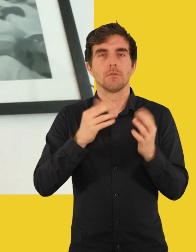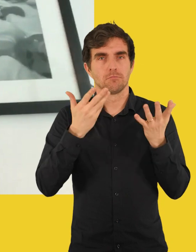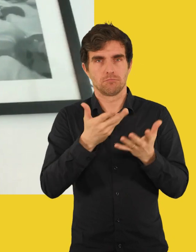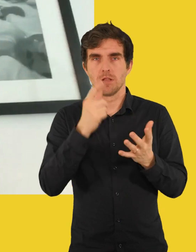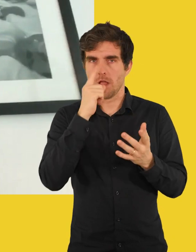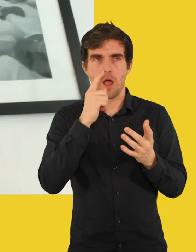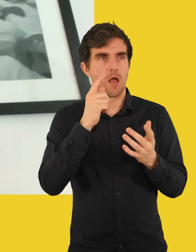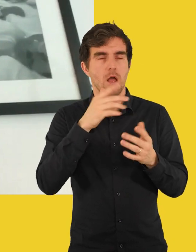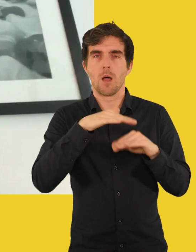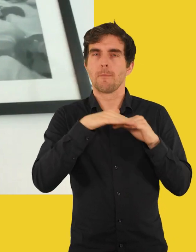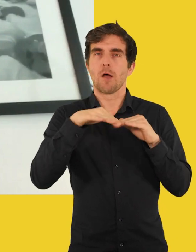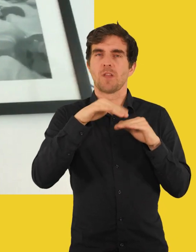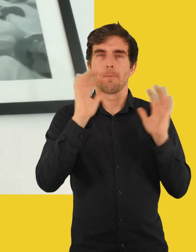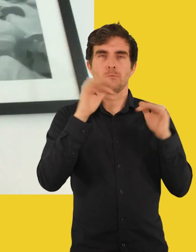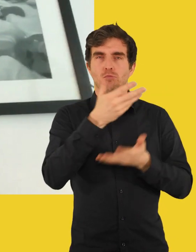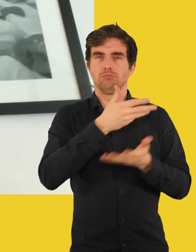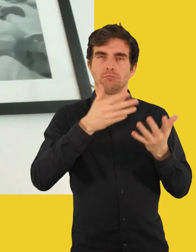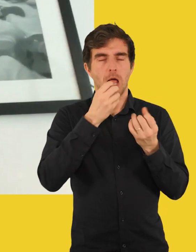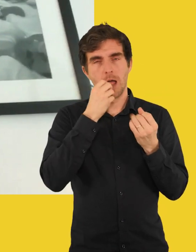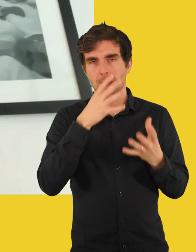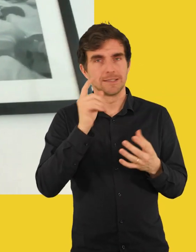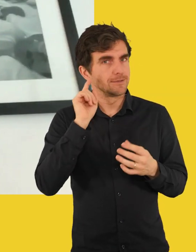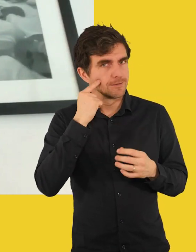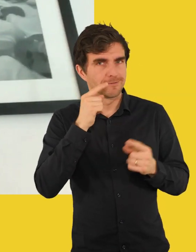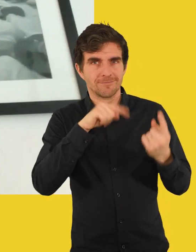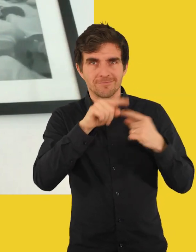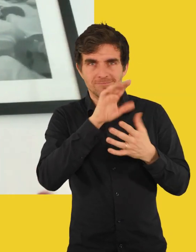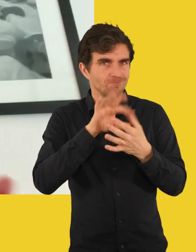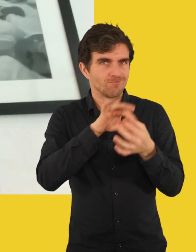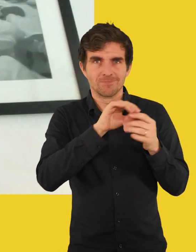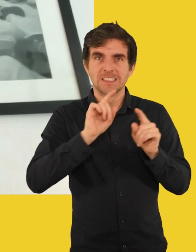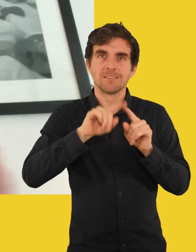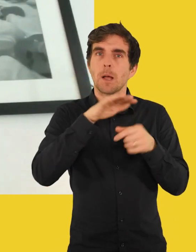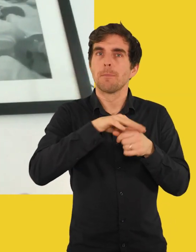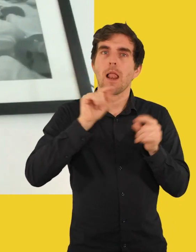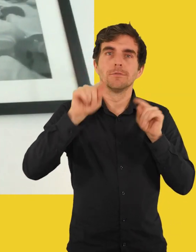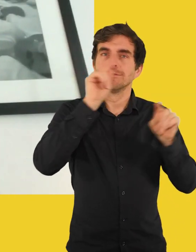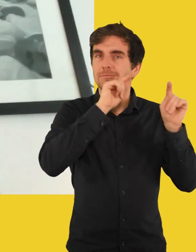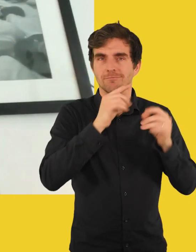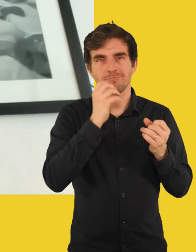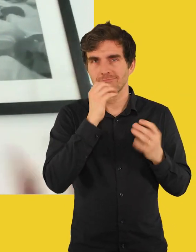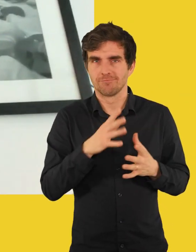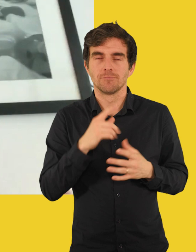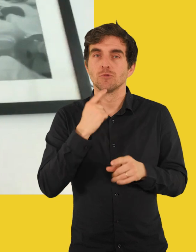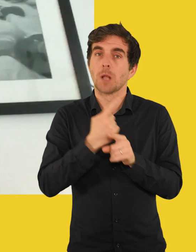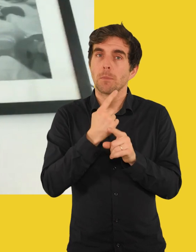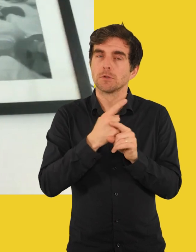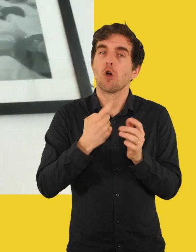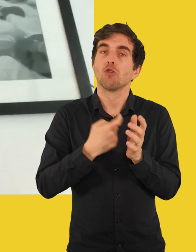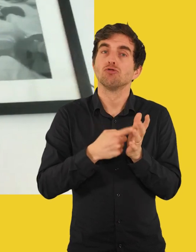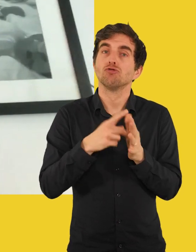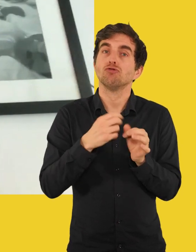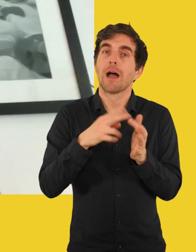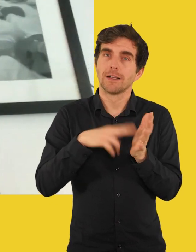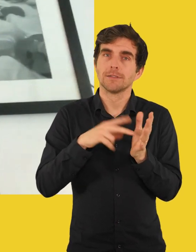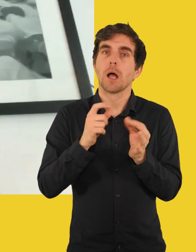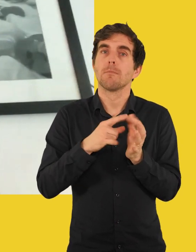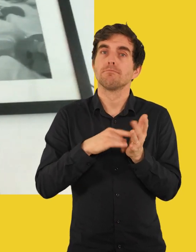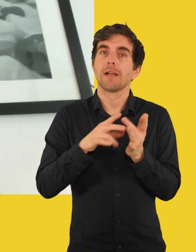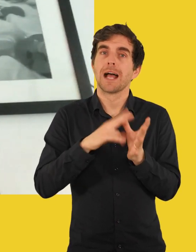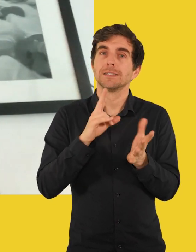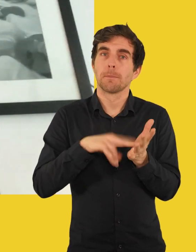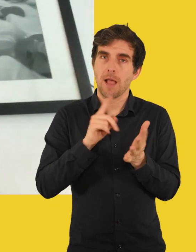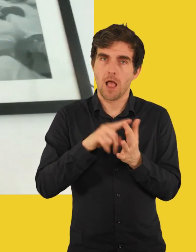and platform. Yeah, and also amazing to hear the connections that you're making with other places. You mentioned your session with